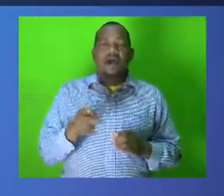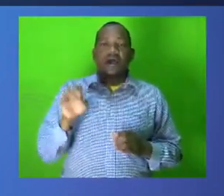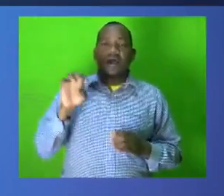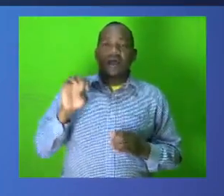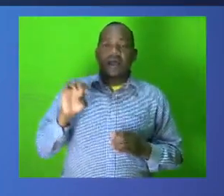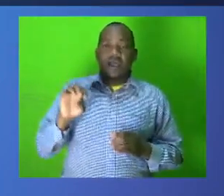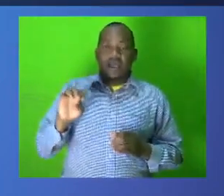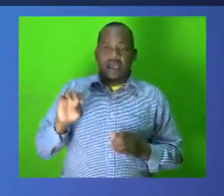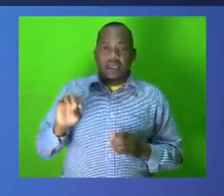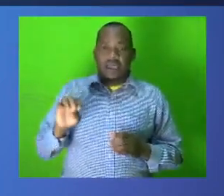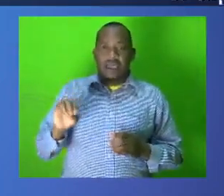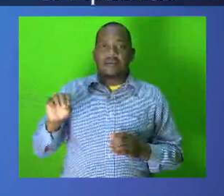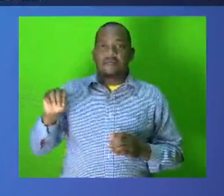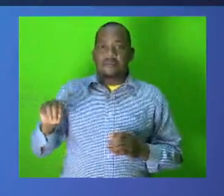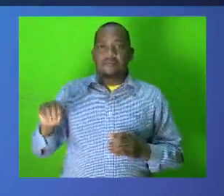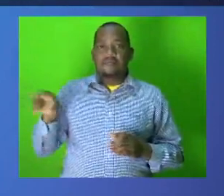empirical research.